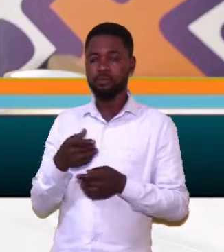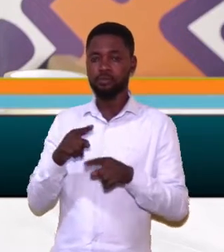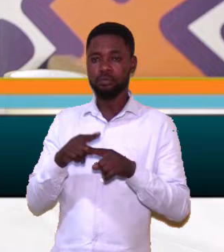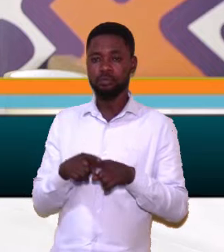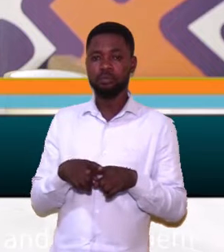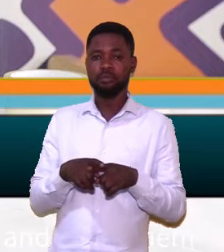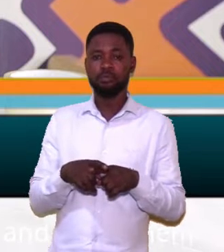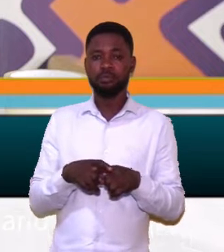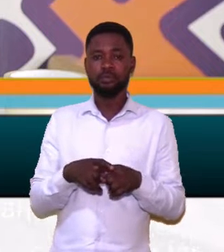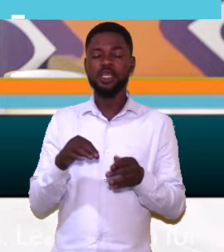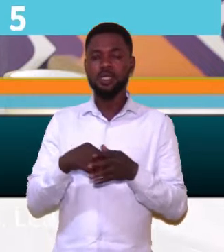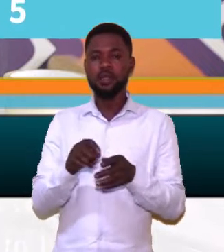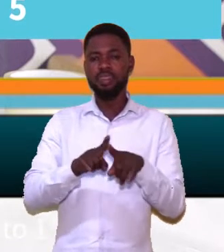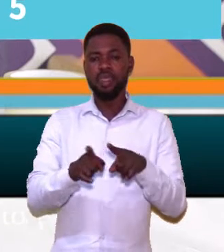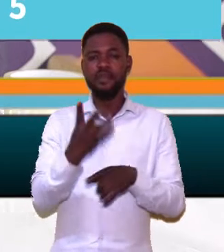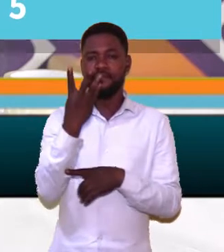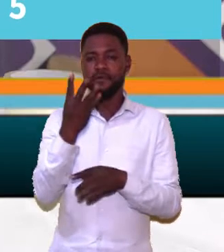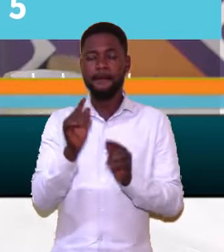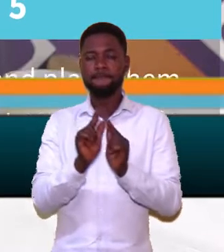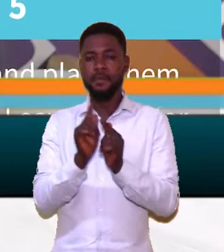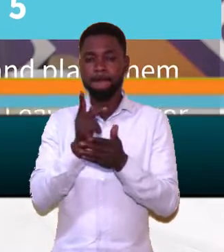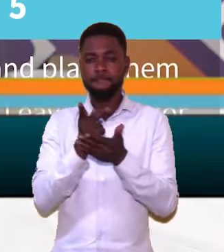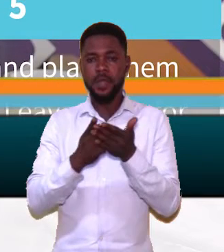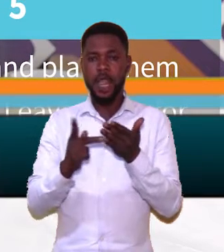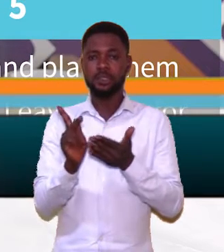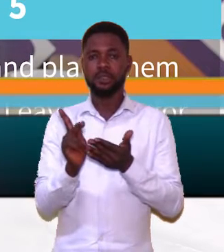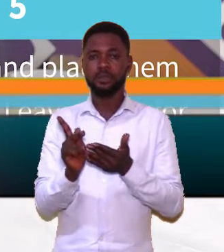We're going to bend them into 2 equal parts.